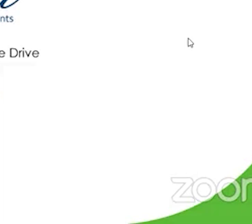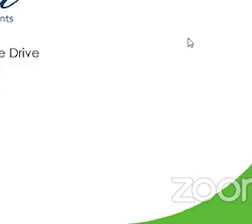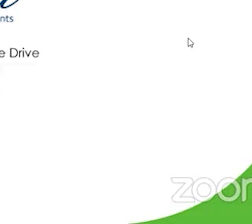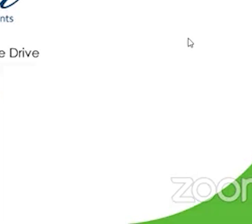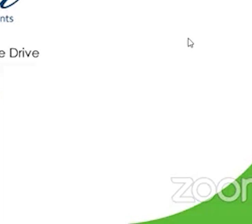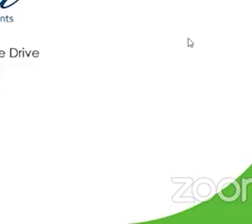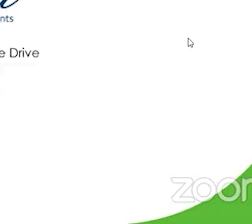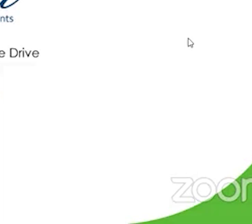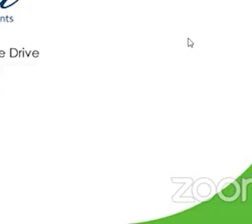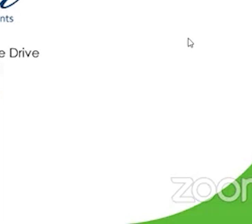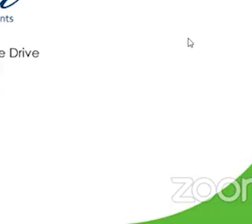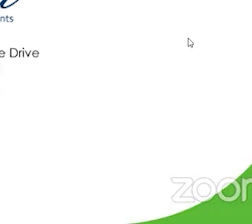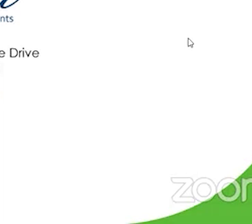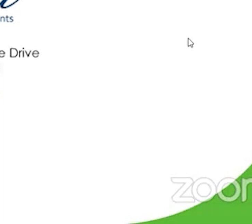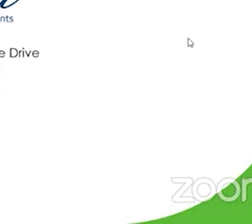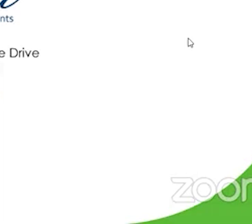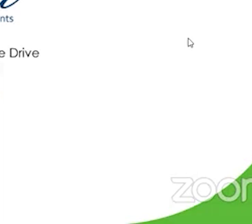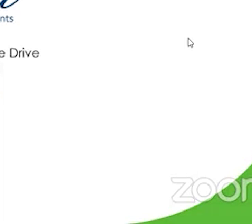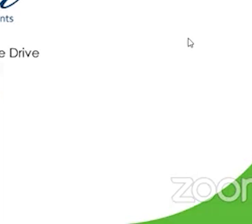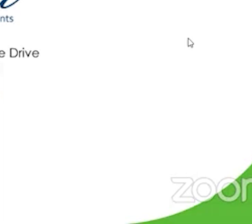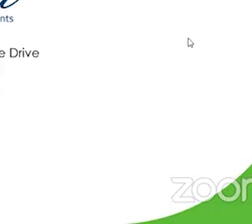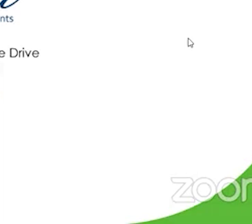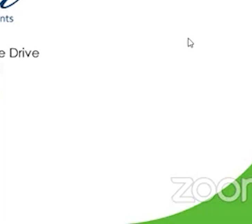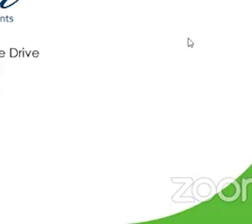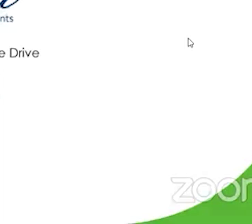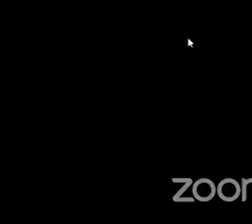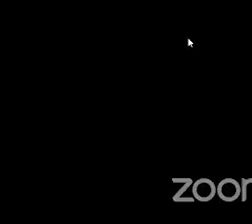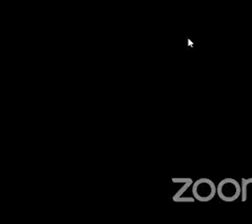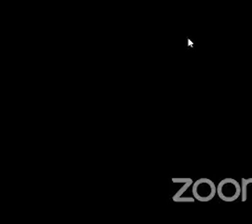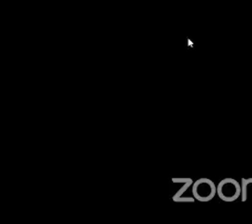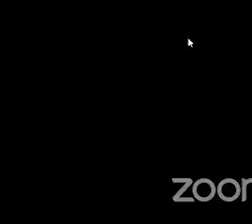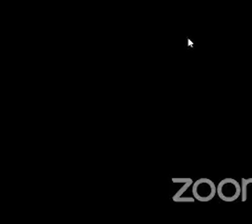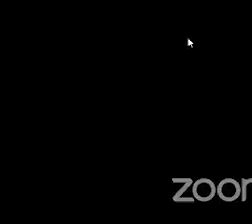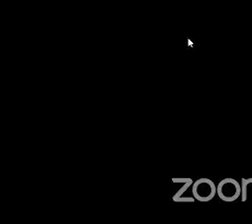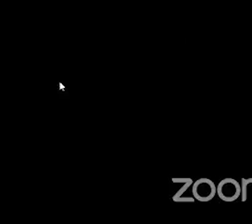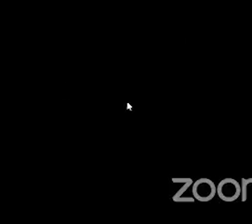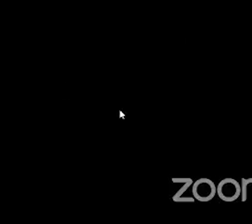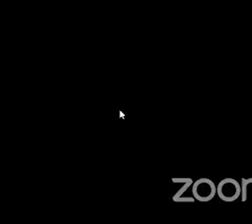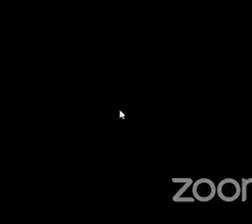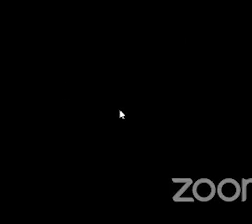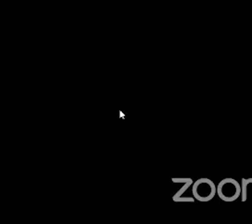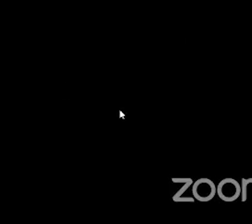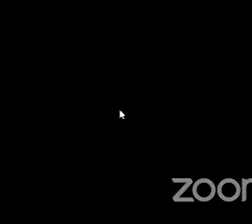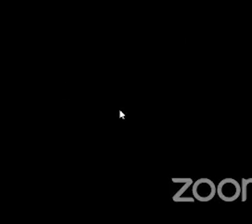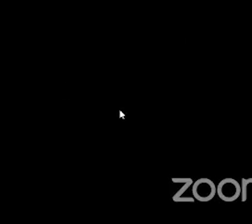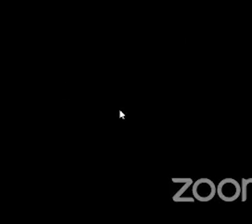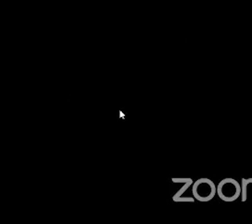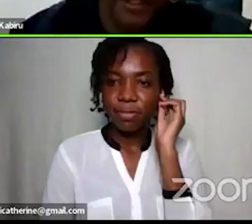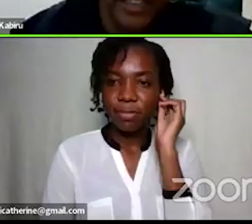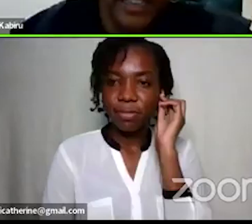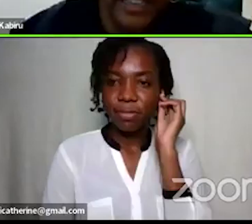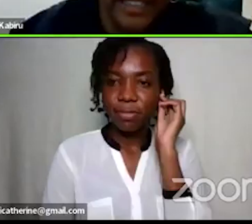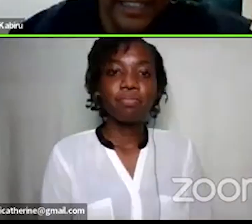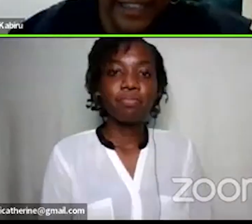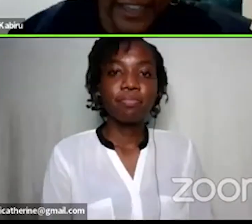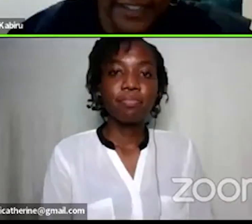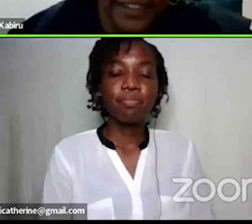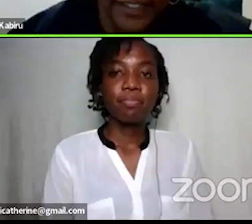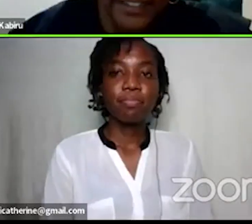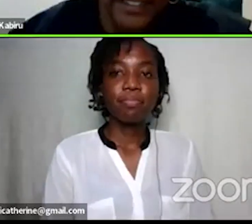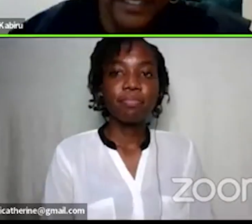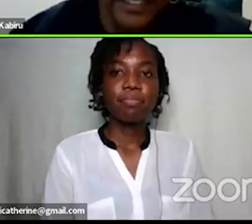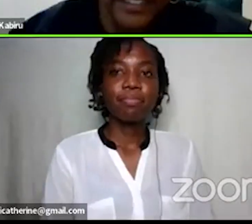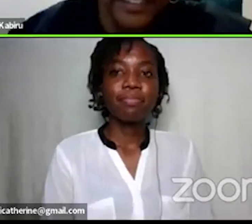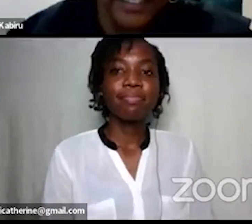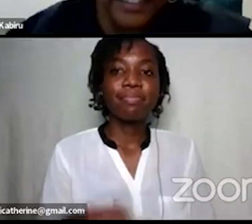mental health look like. Anne. Okay, sawa. Let's see if Hiya, back to the class